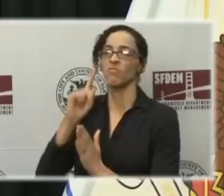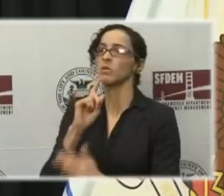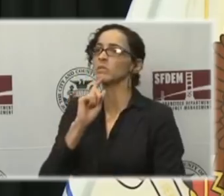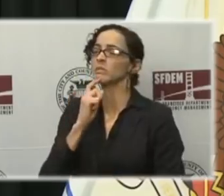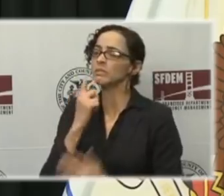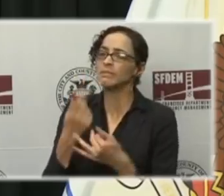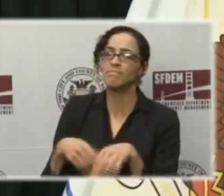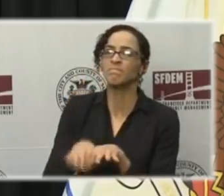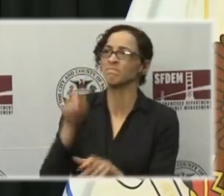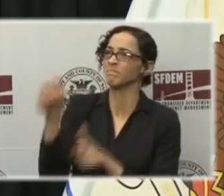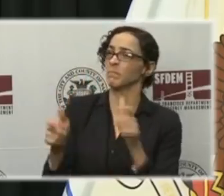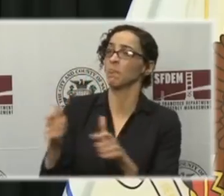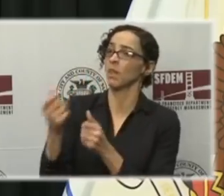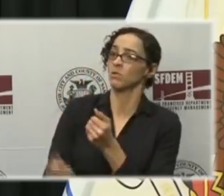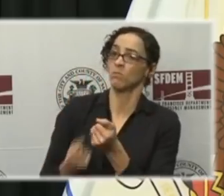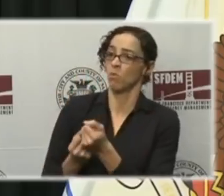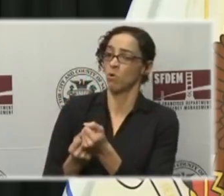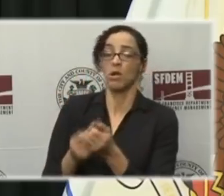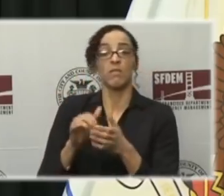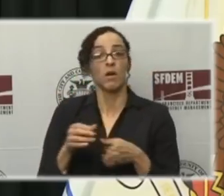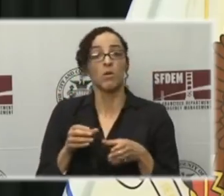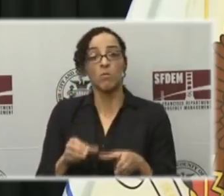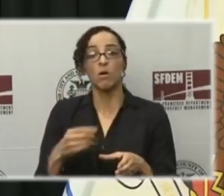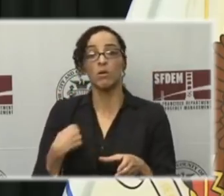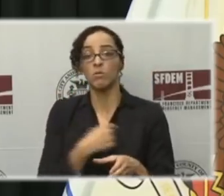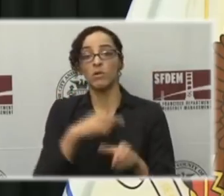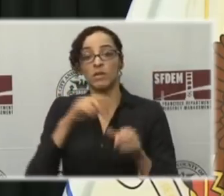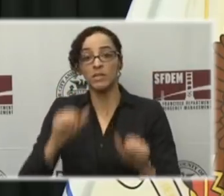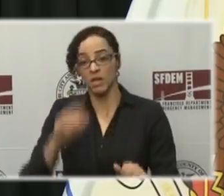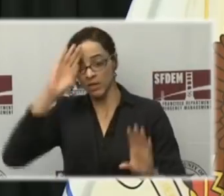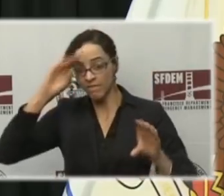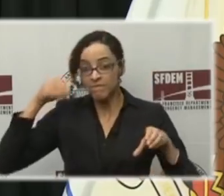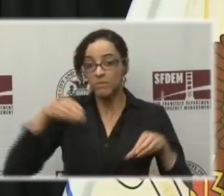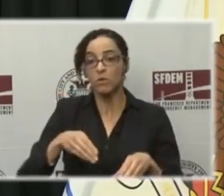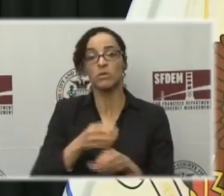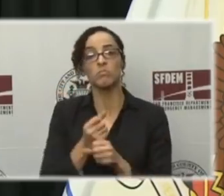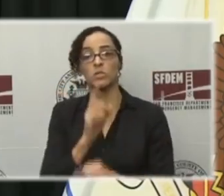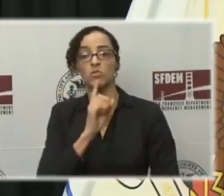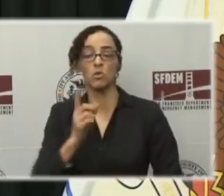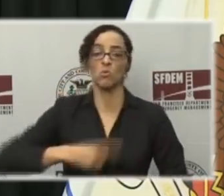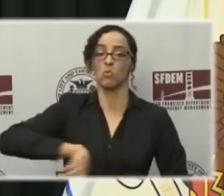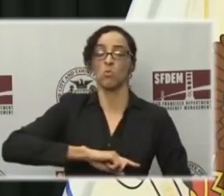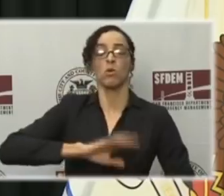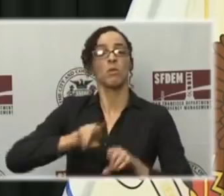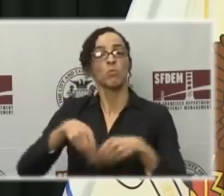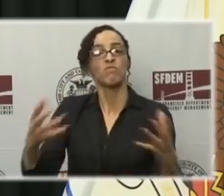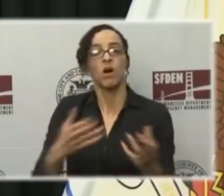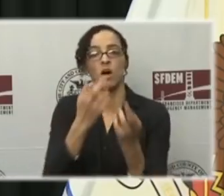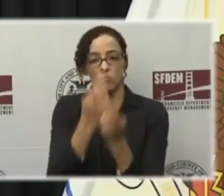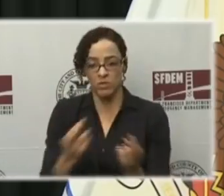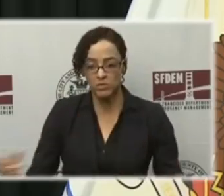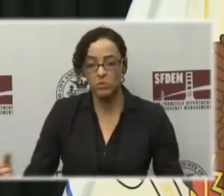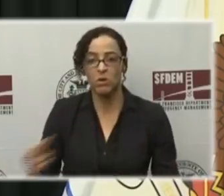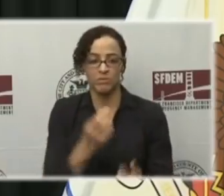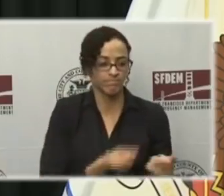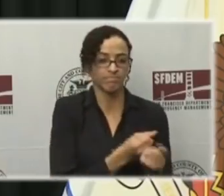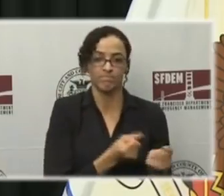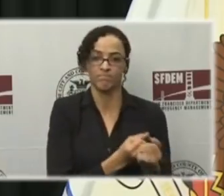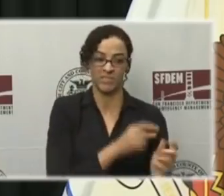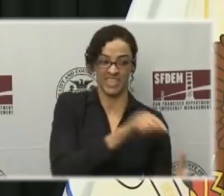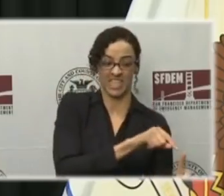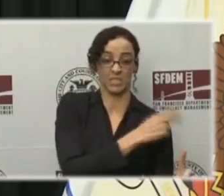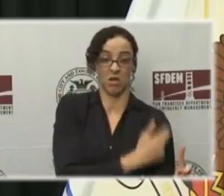support so that we could not only focus on making sure we provide the resources and support to this